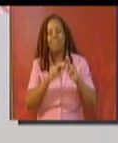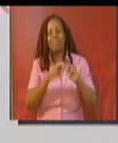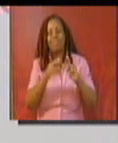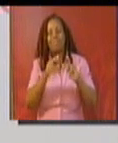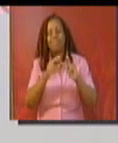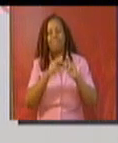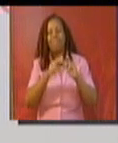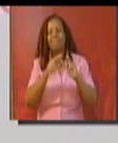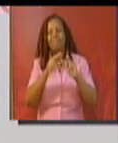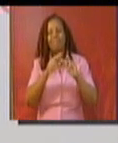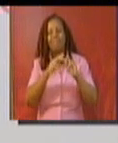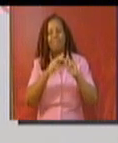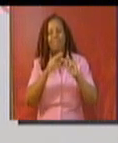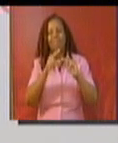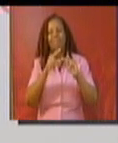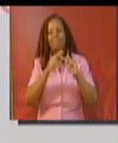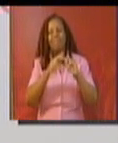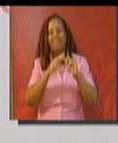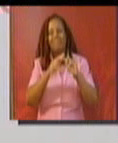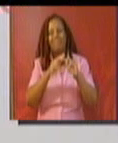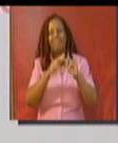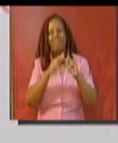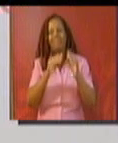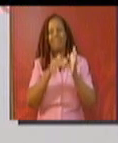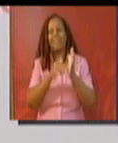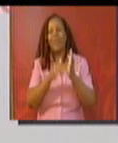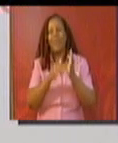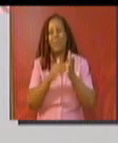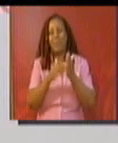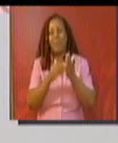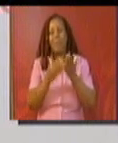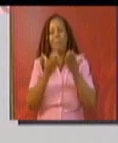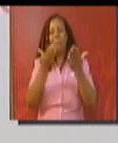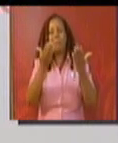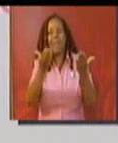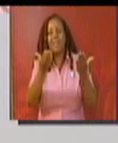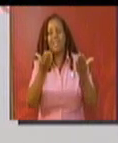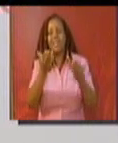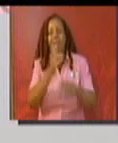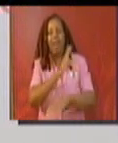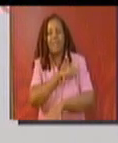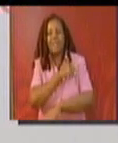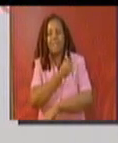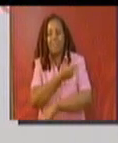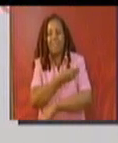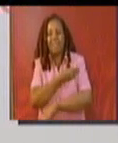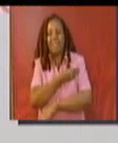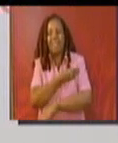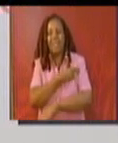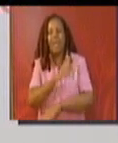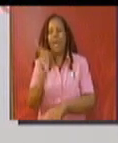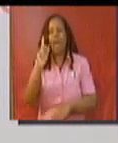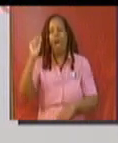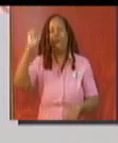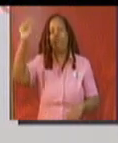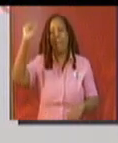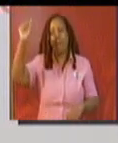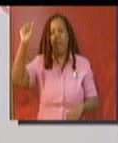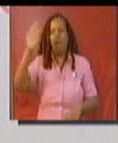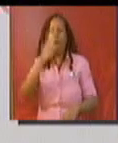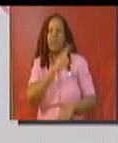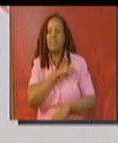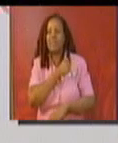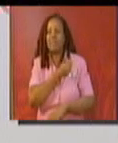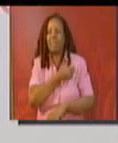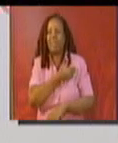persons presenting back to the facilities. Particularly, we have seen some in Arima General Hospital as well as Port of Spain General